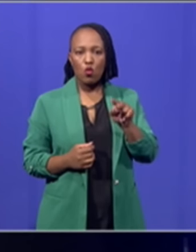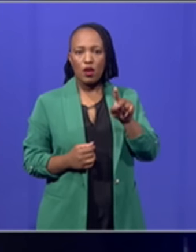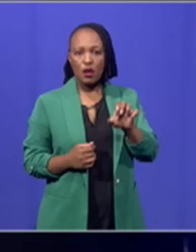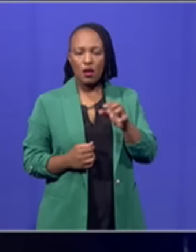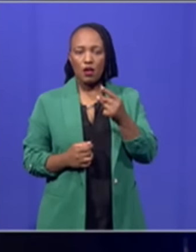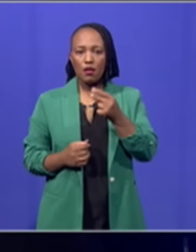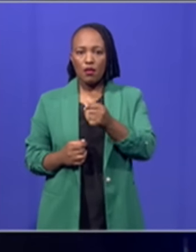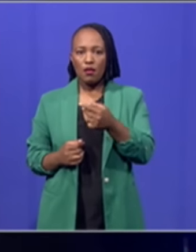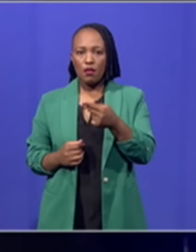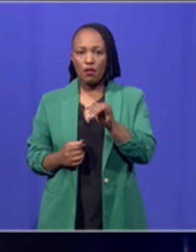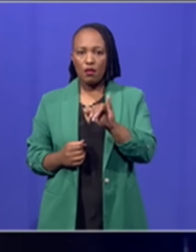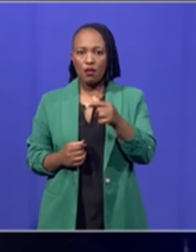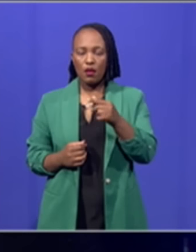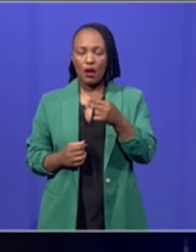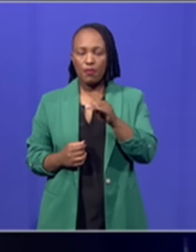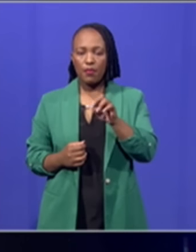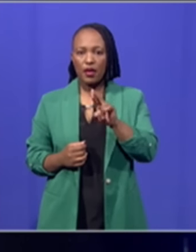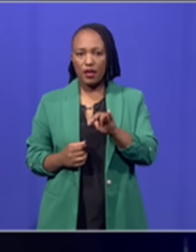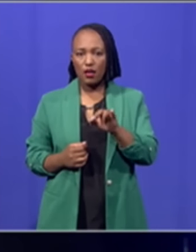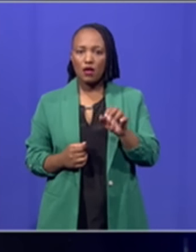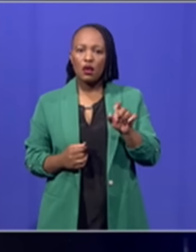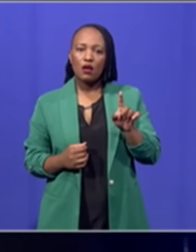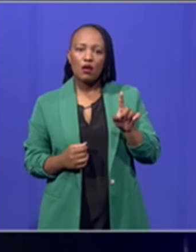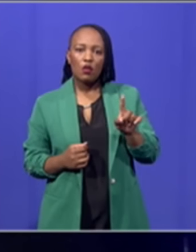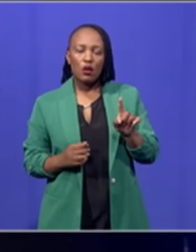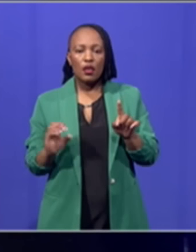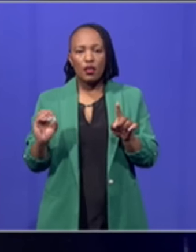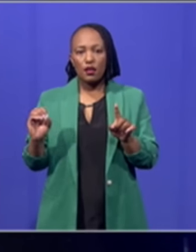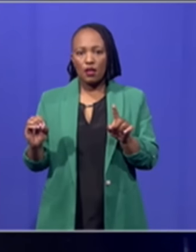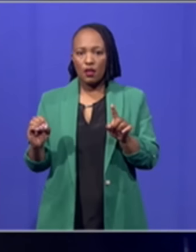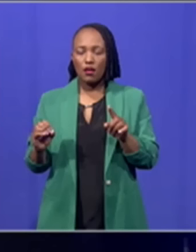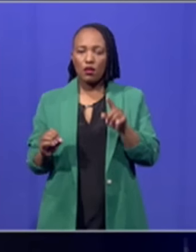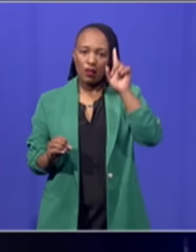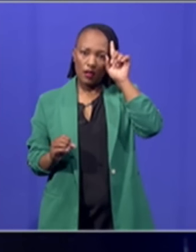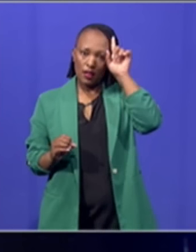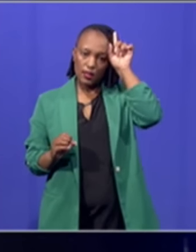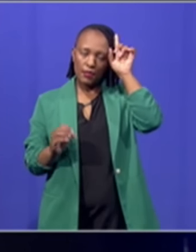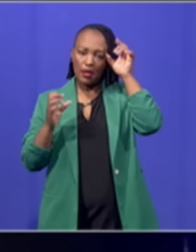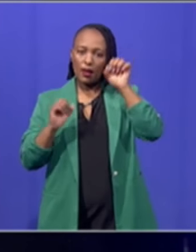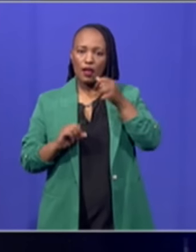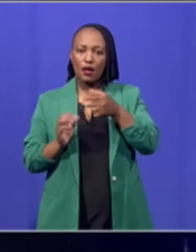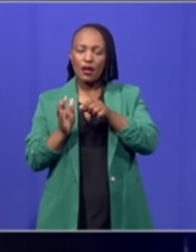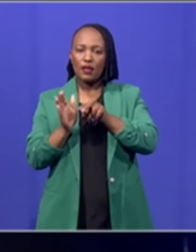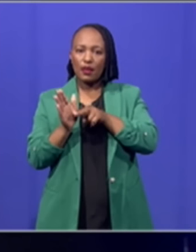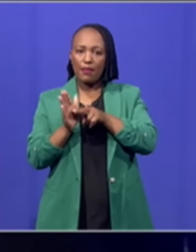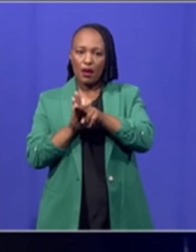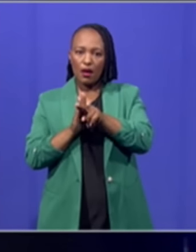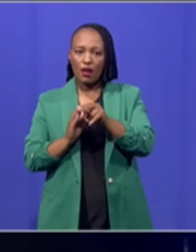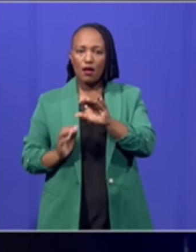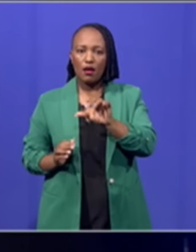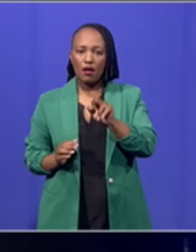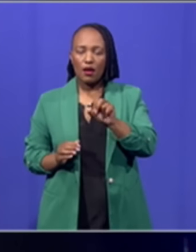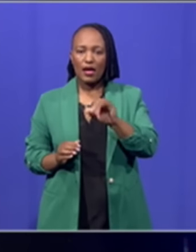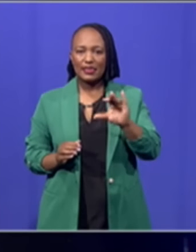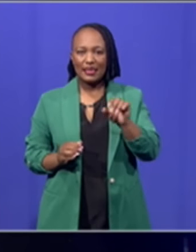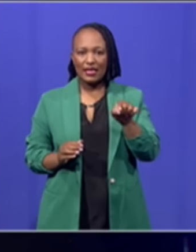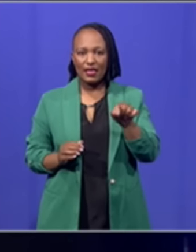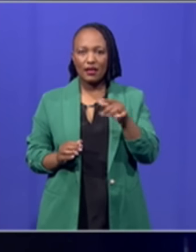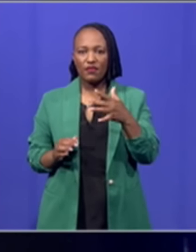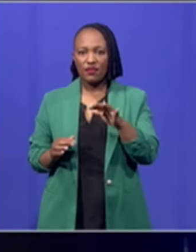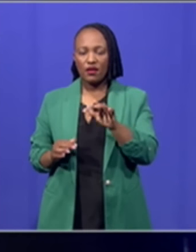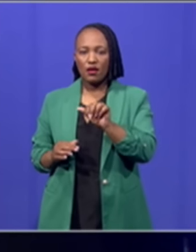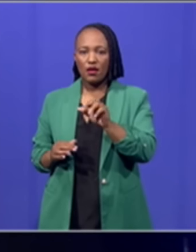ka no e le nosi go lefela ka kwa lebaleng la Nelson Mandela Bay kwa Gqeberha fa Cedric Stars e kgwatisitse